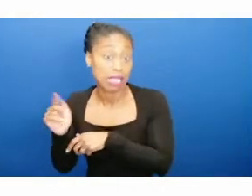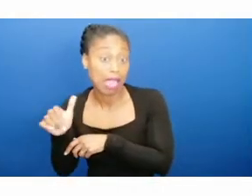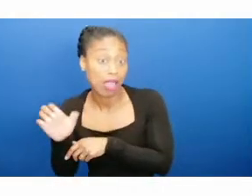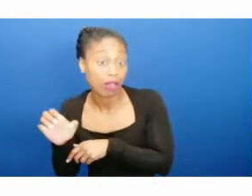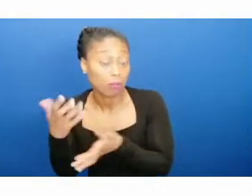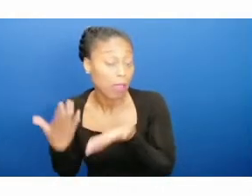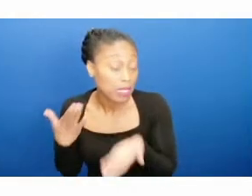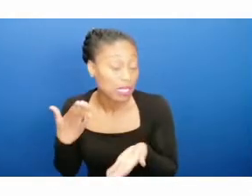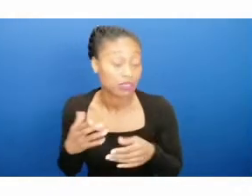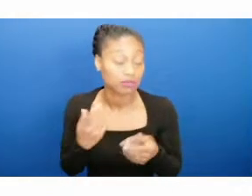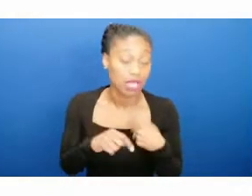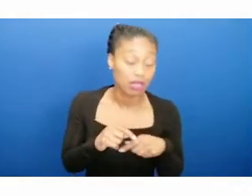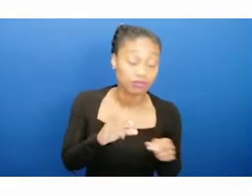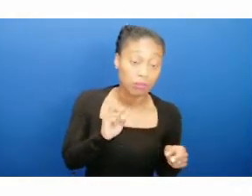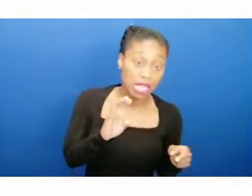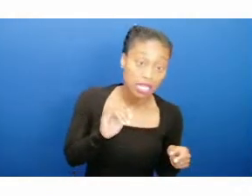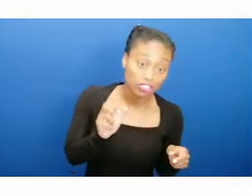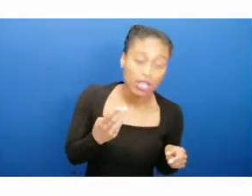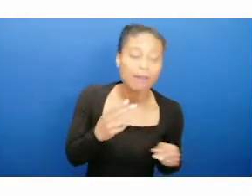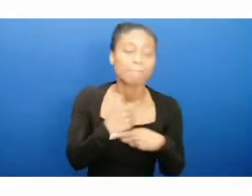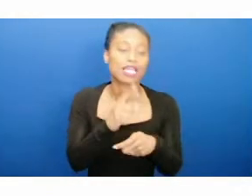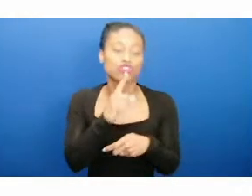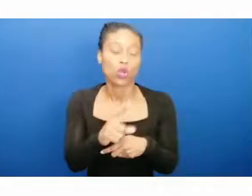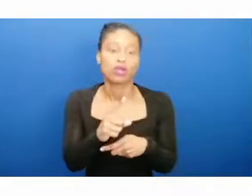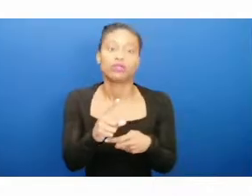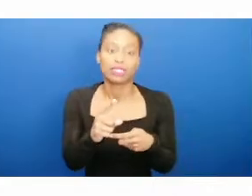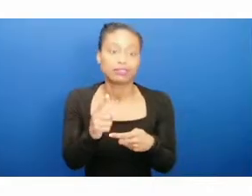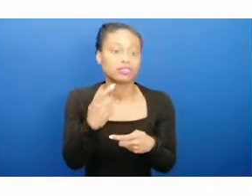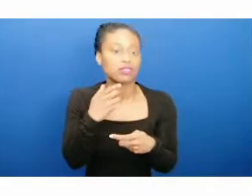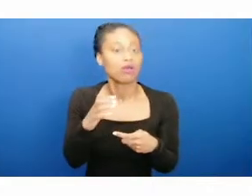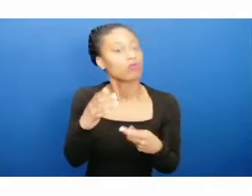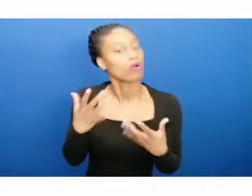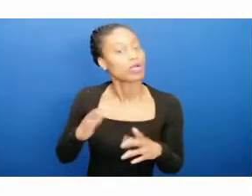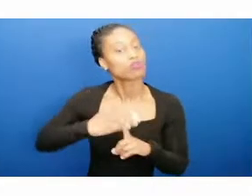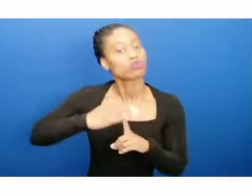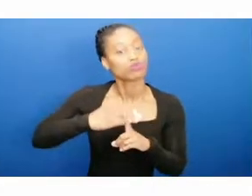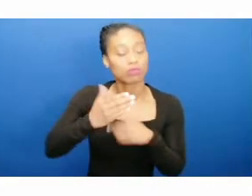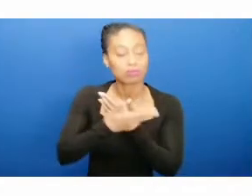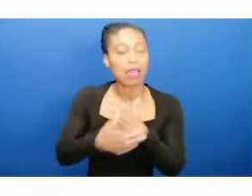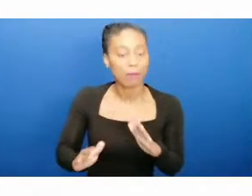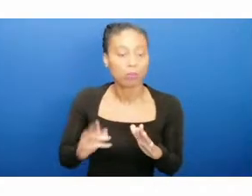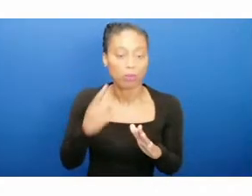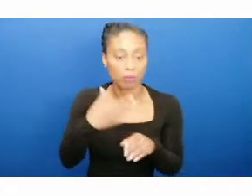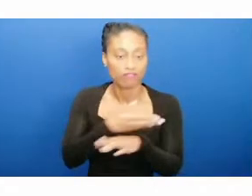just want to make sure that it's thawed out before you prepare the filling.